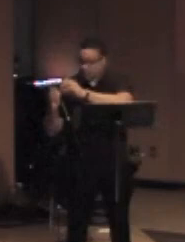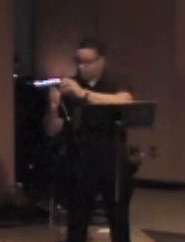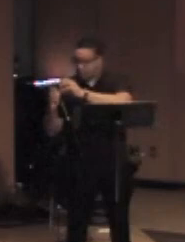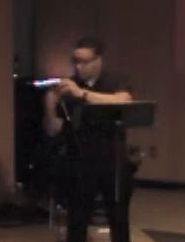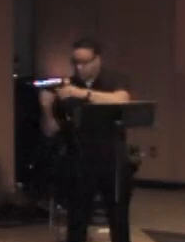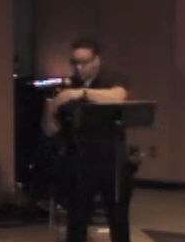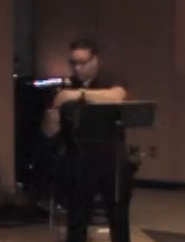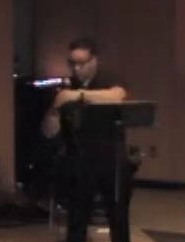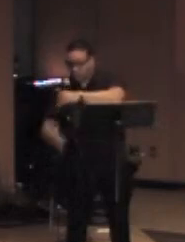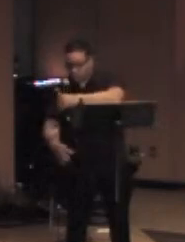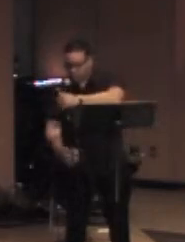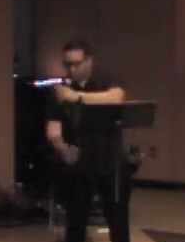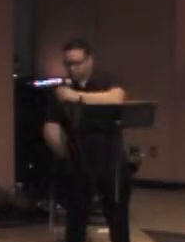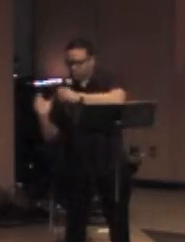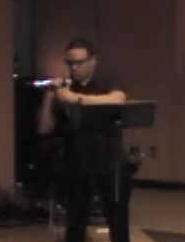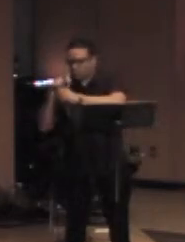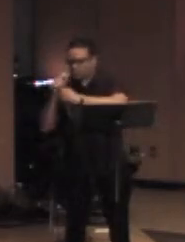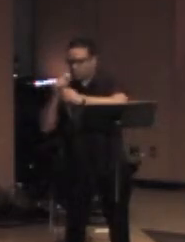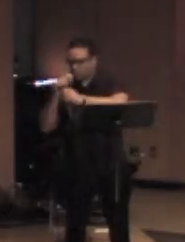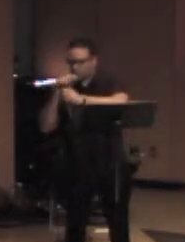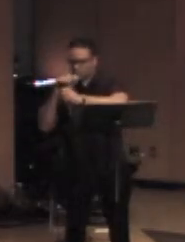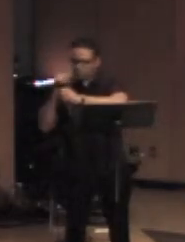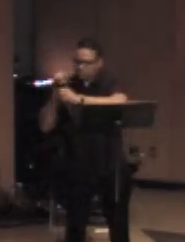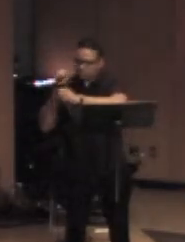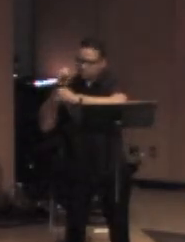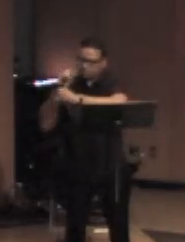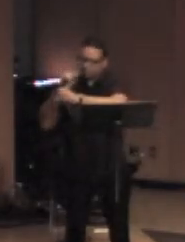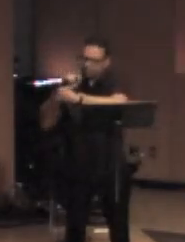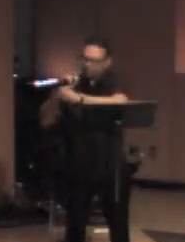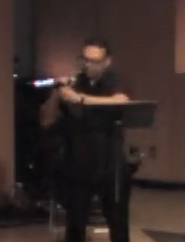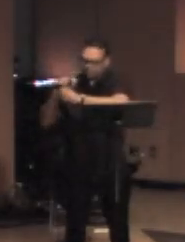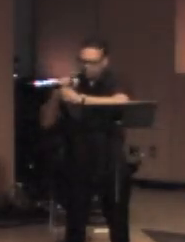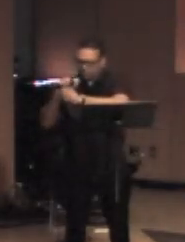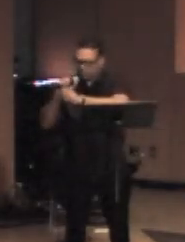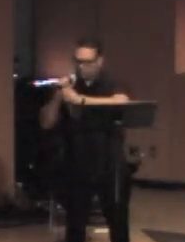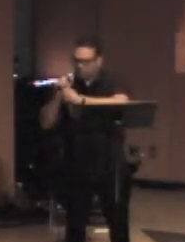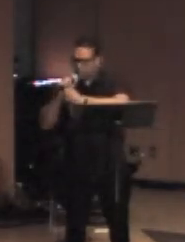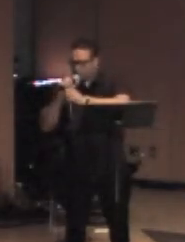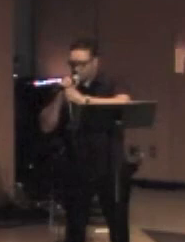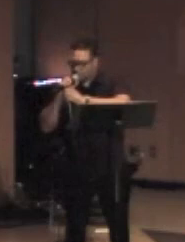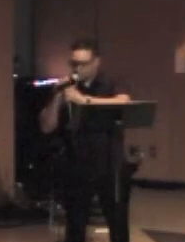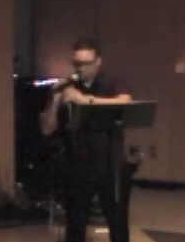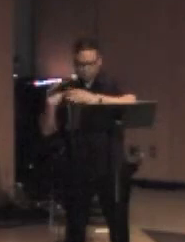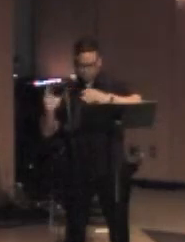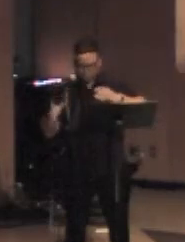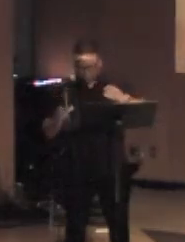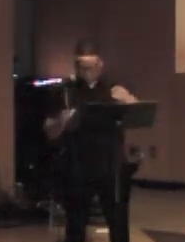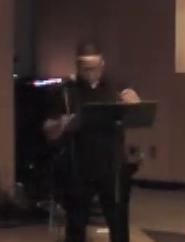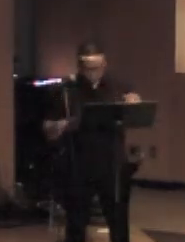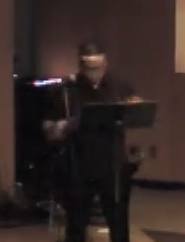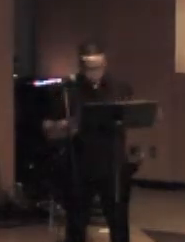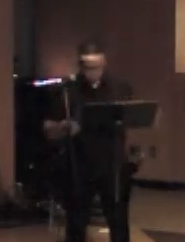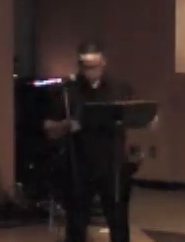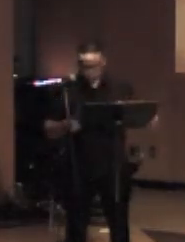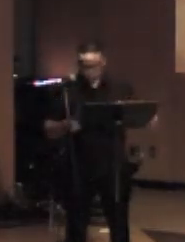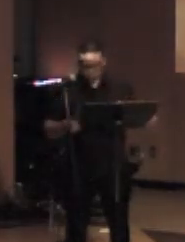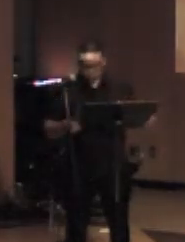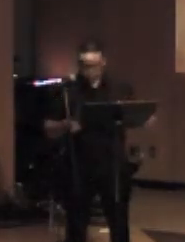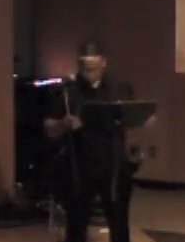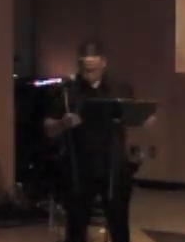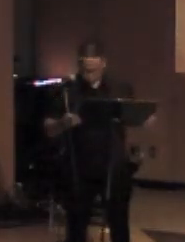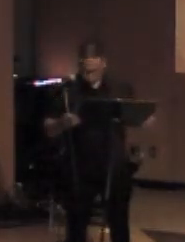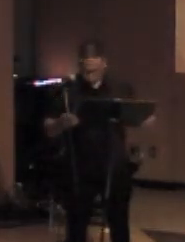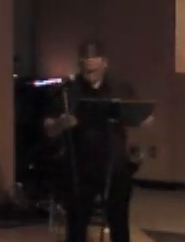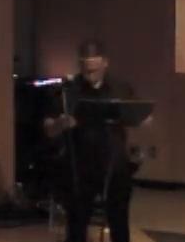you can't stay any longer you have to go the young woman who is pregnant comes in and walks toward the older woman they look at